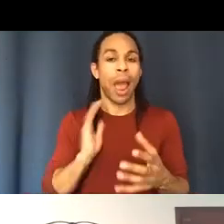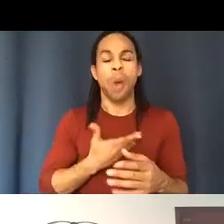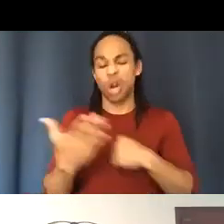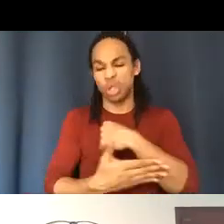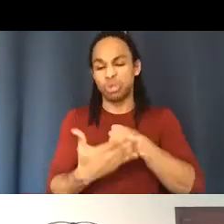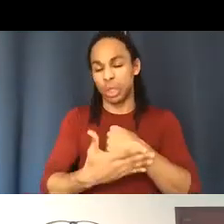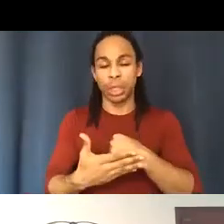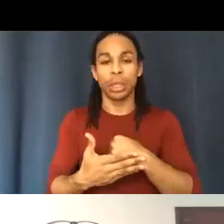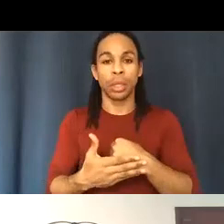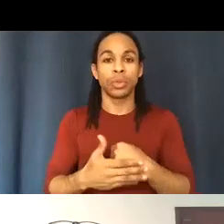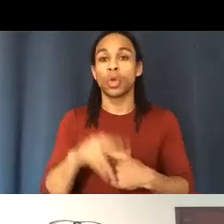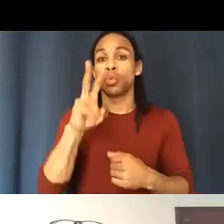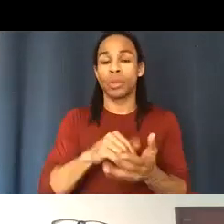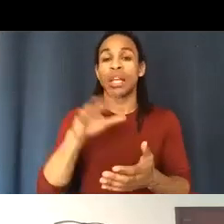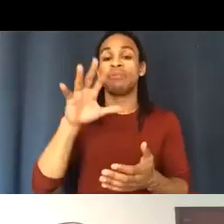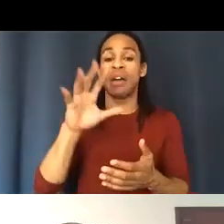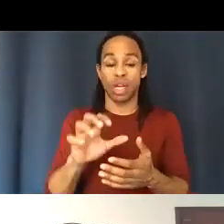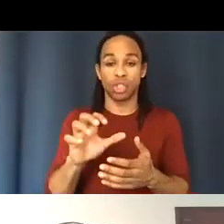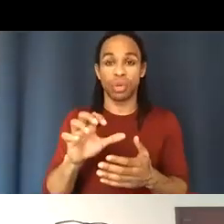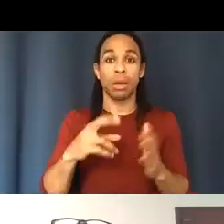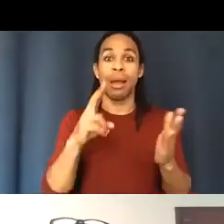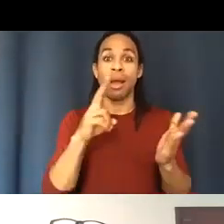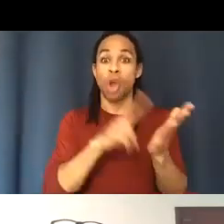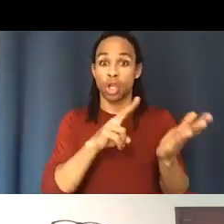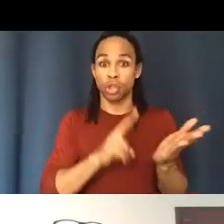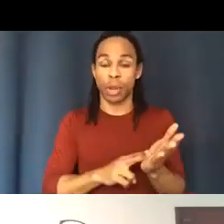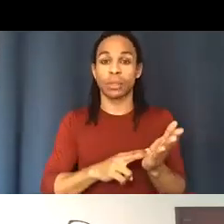1,500 contact tracers were trained across the country